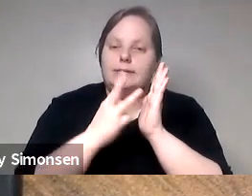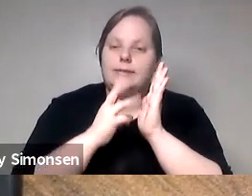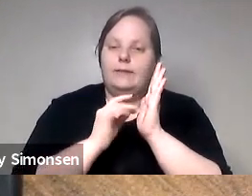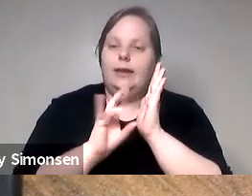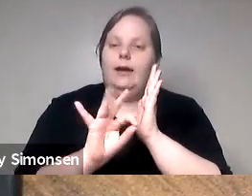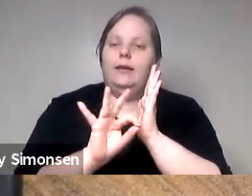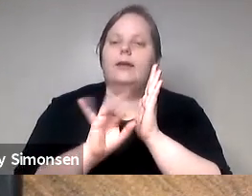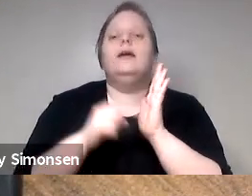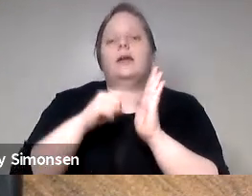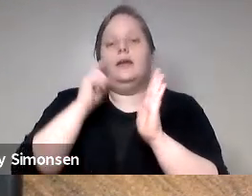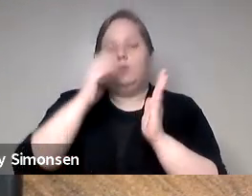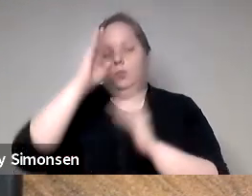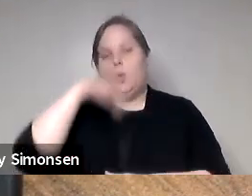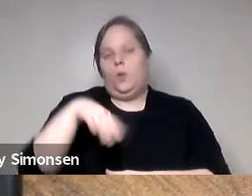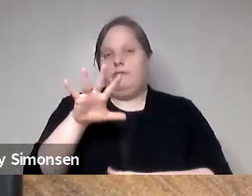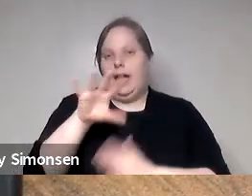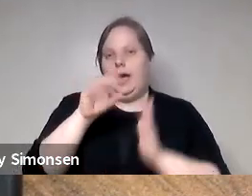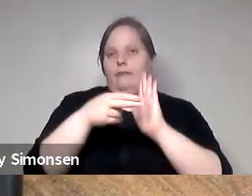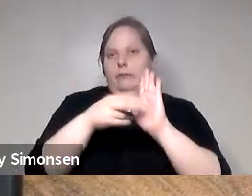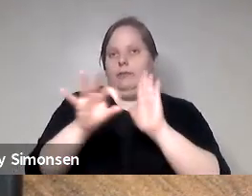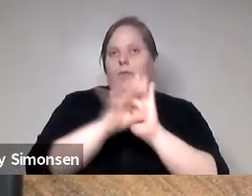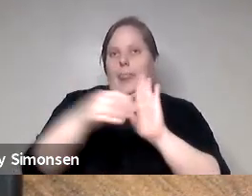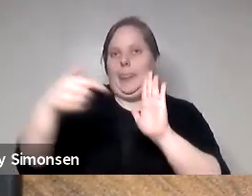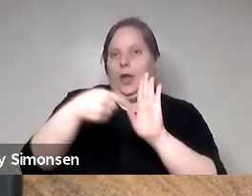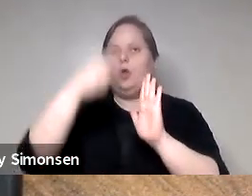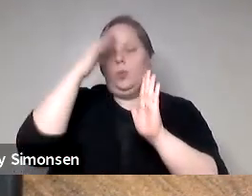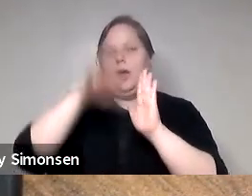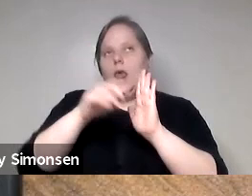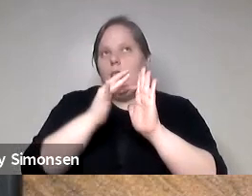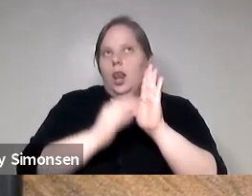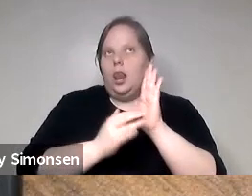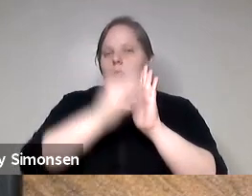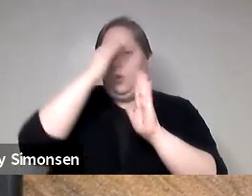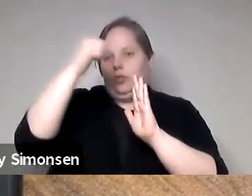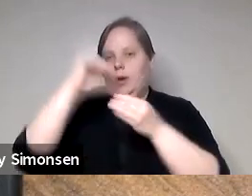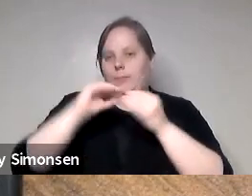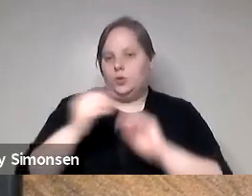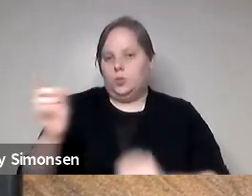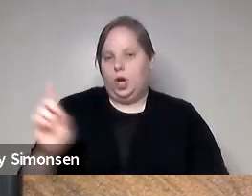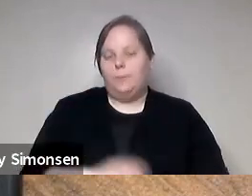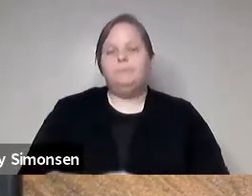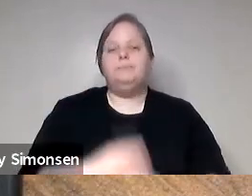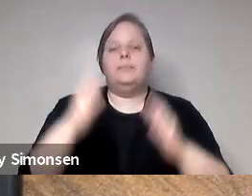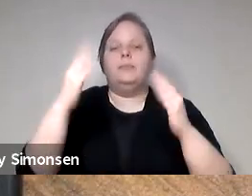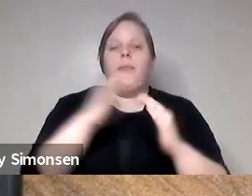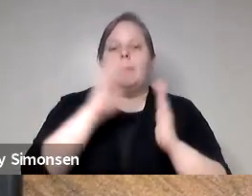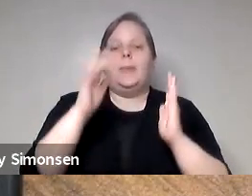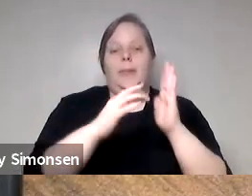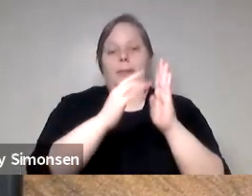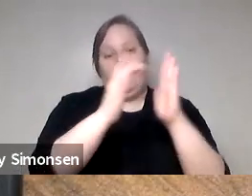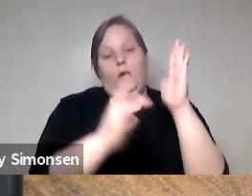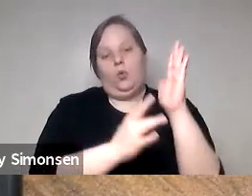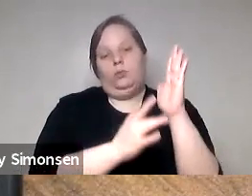you can find the other numbers around it. Moving down to the center, you have the 4